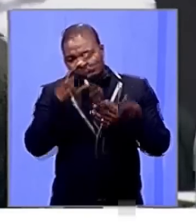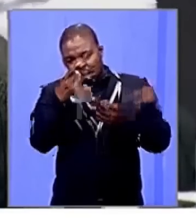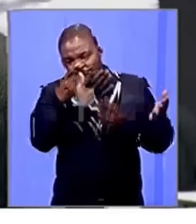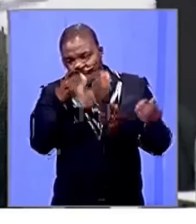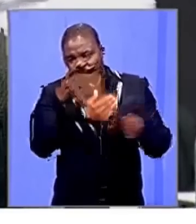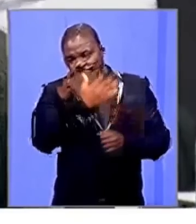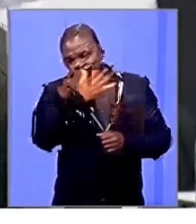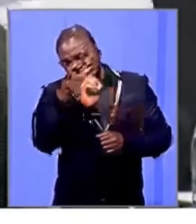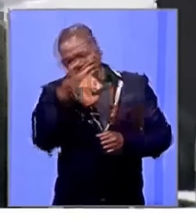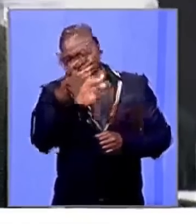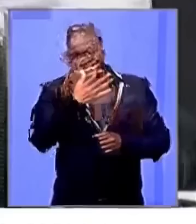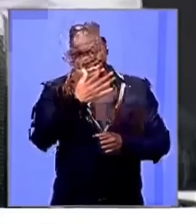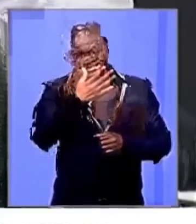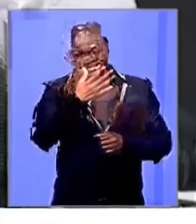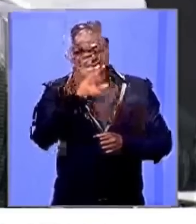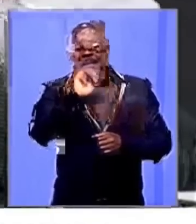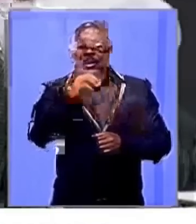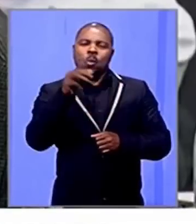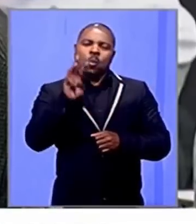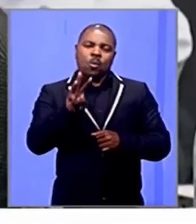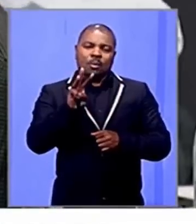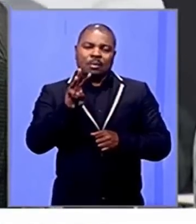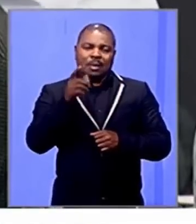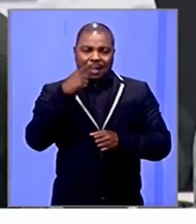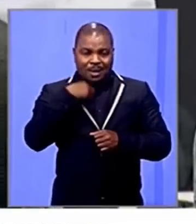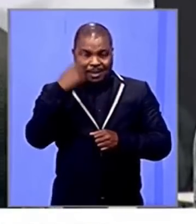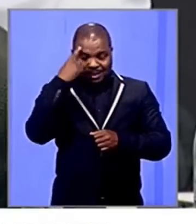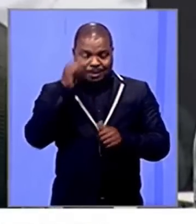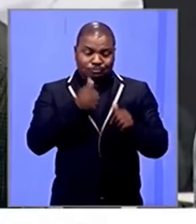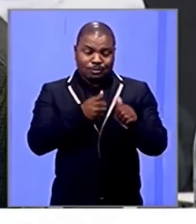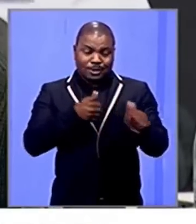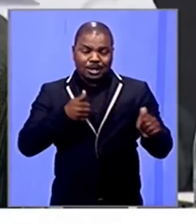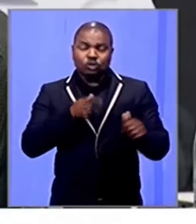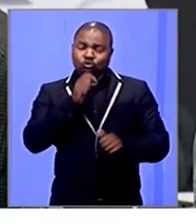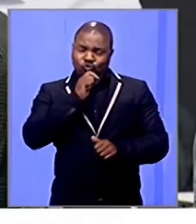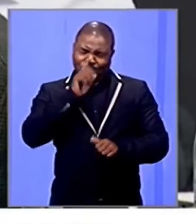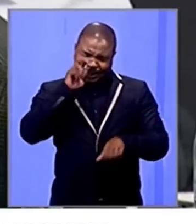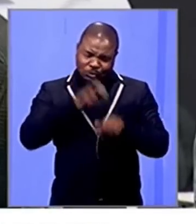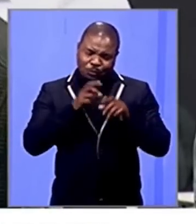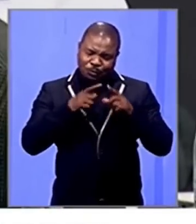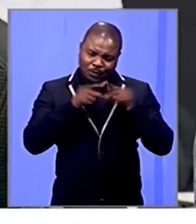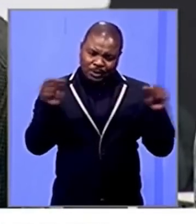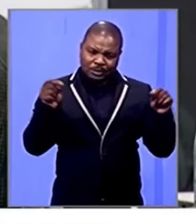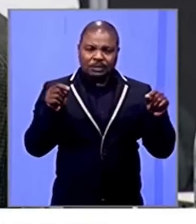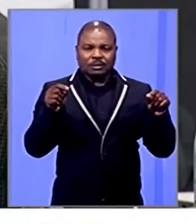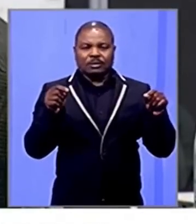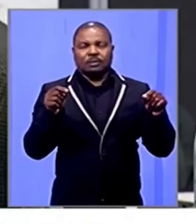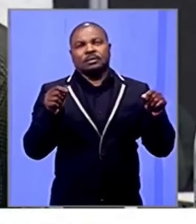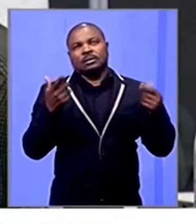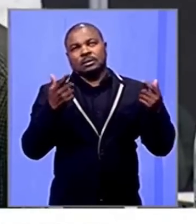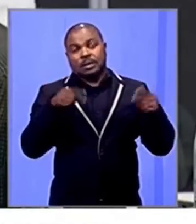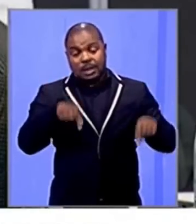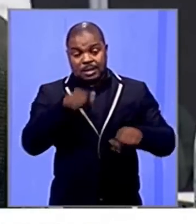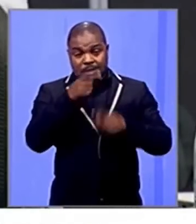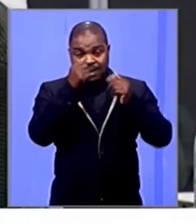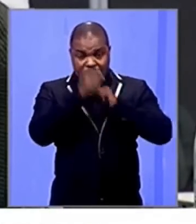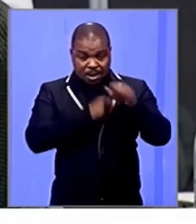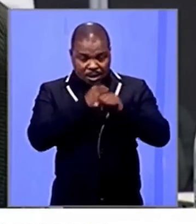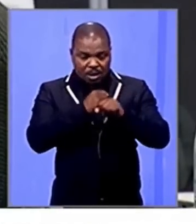megawatts. And the delays, I think they were supposed to have finished that commissioned that by this financial